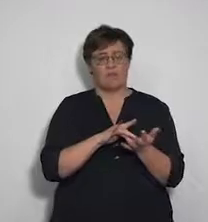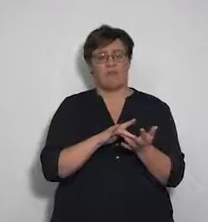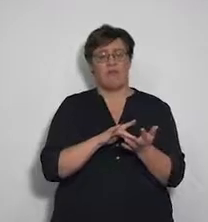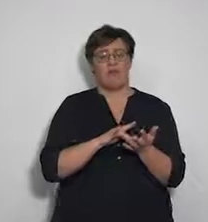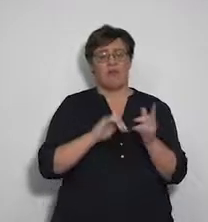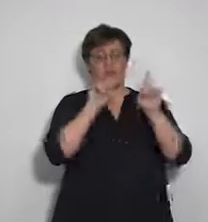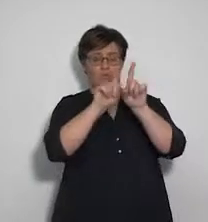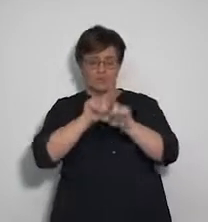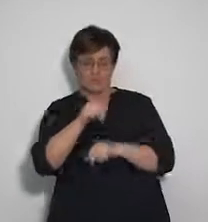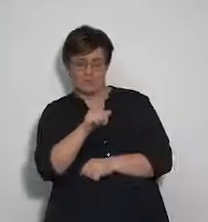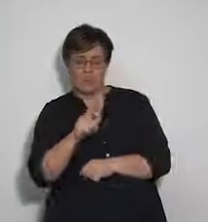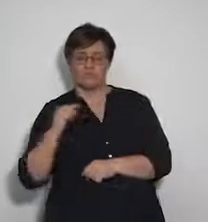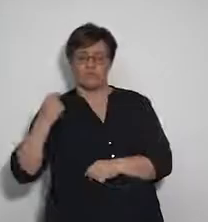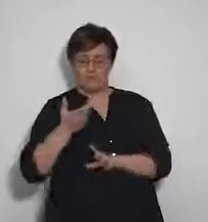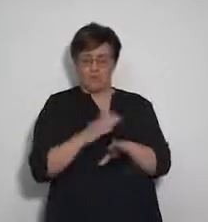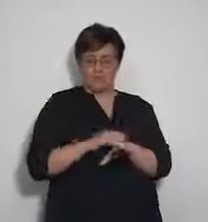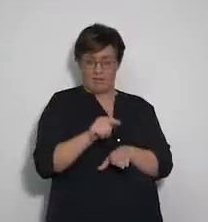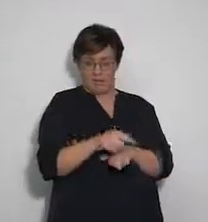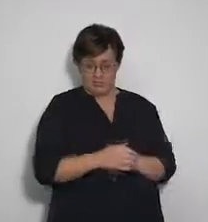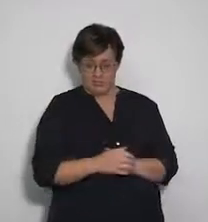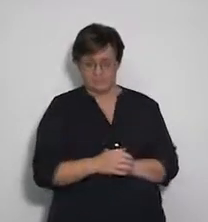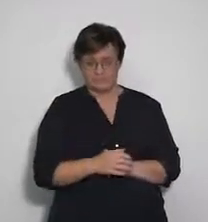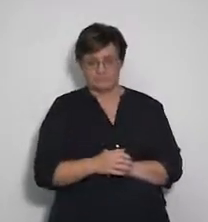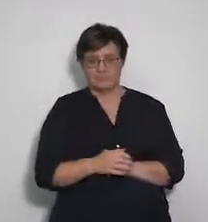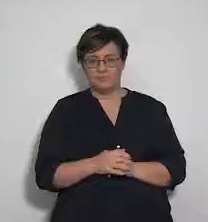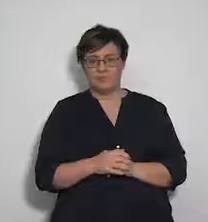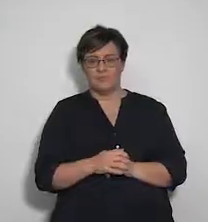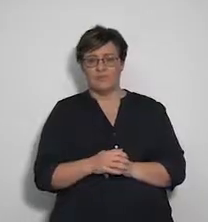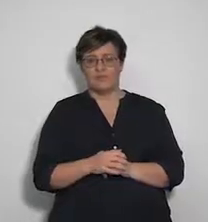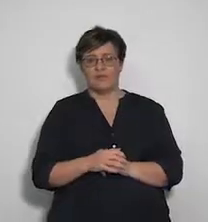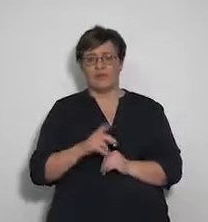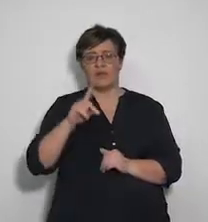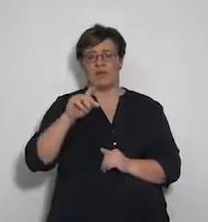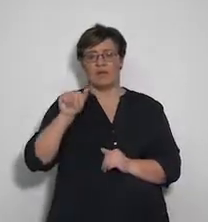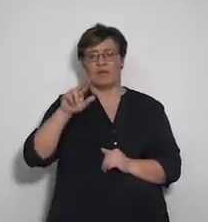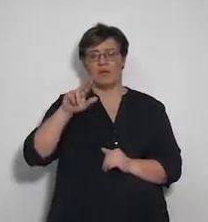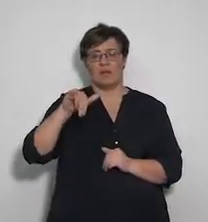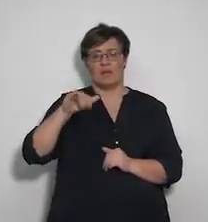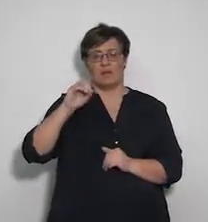of a chromosome of a gene on a chromosome. Right, the concept